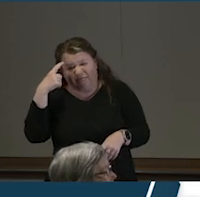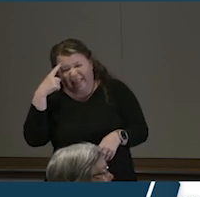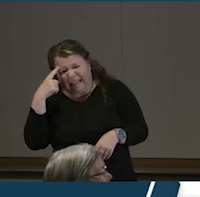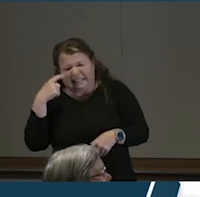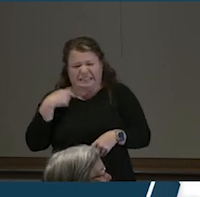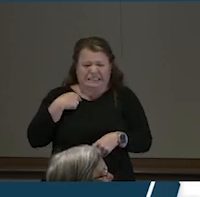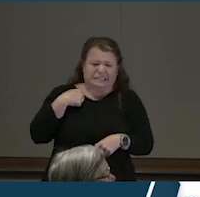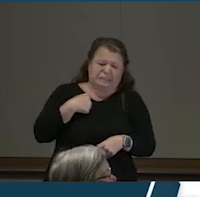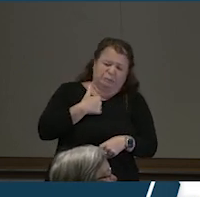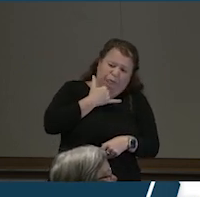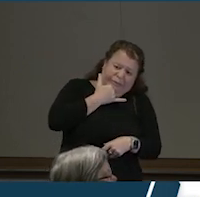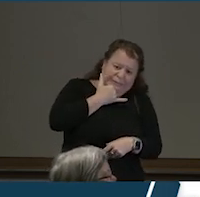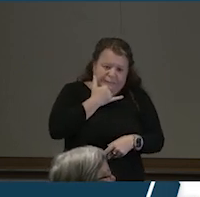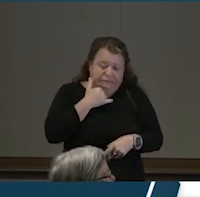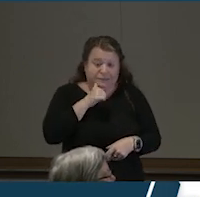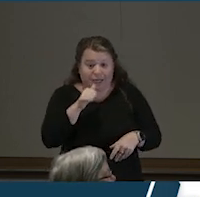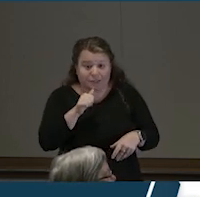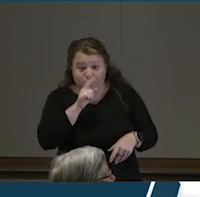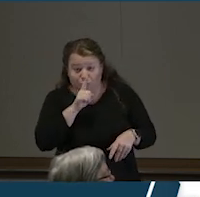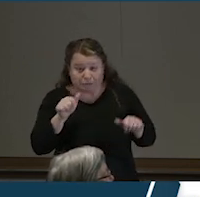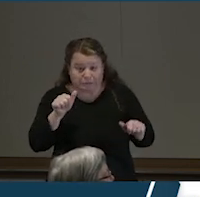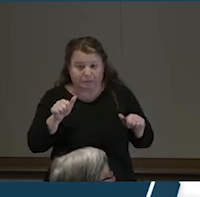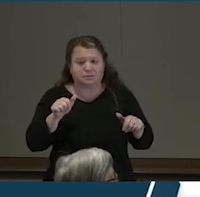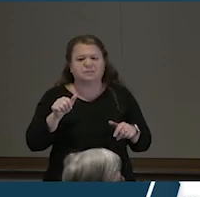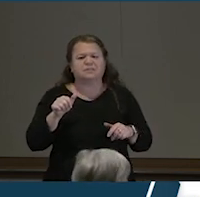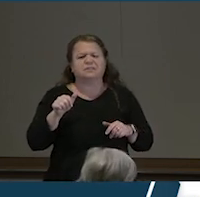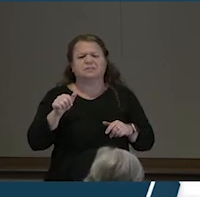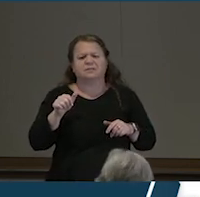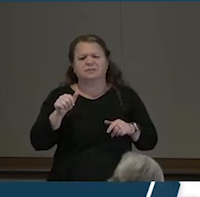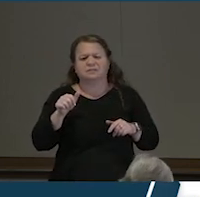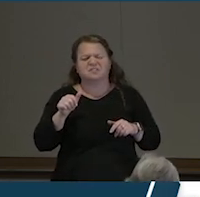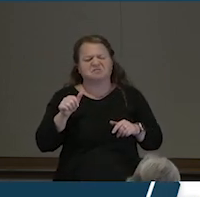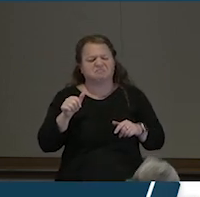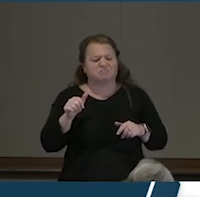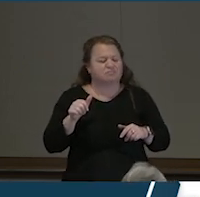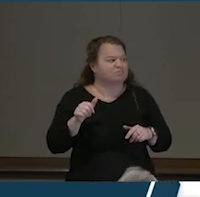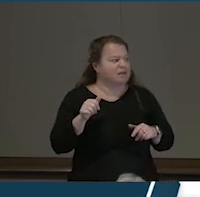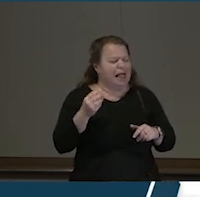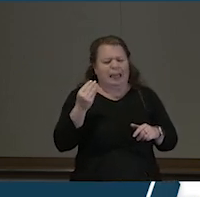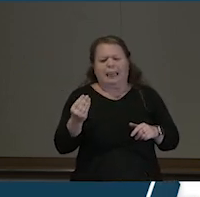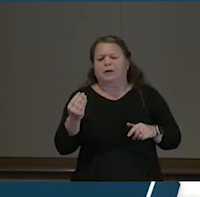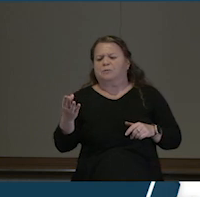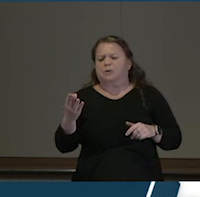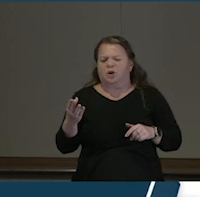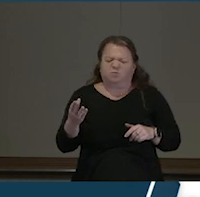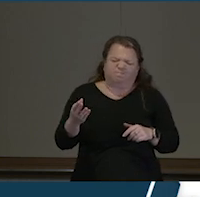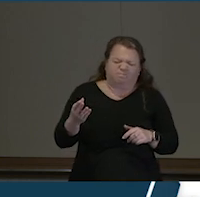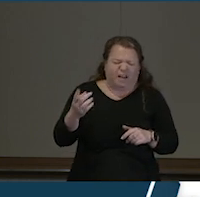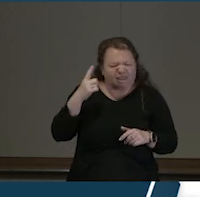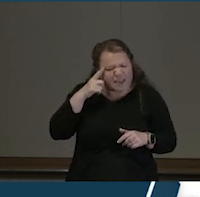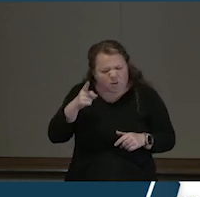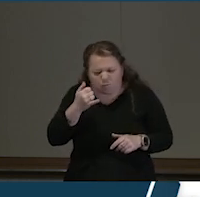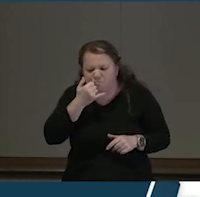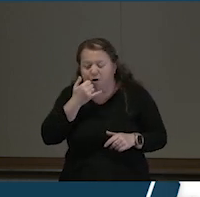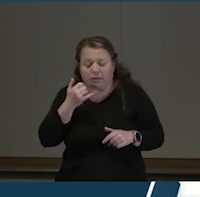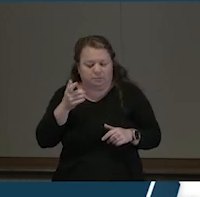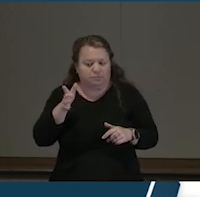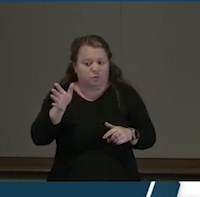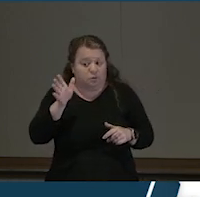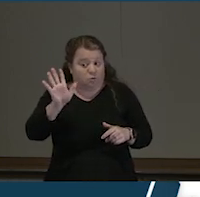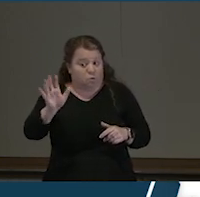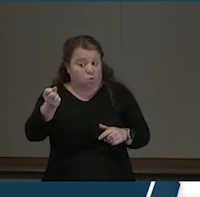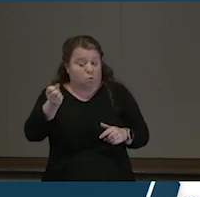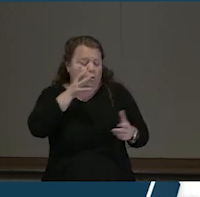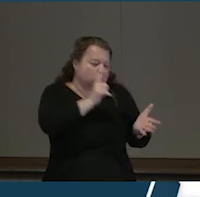right, just say, you know what, I think you're wrong, but I'm not absolutely sure that you're wrong. So I'm going to go check on that. I'm going to get back